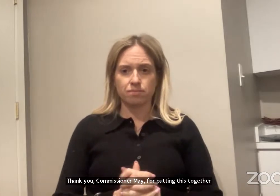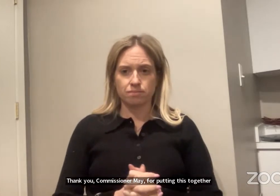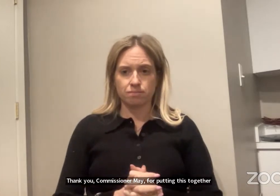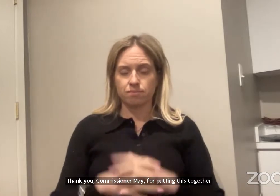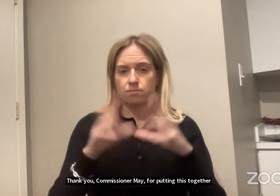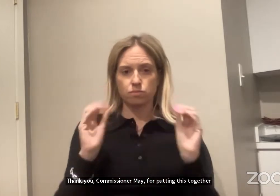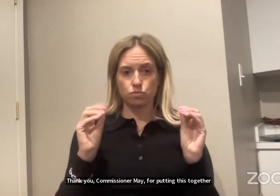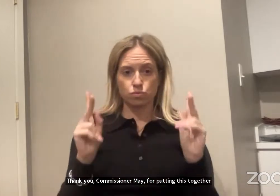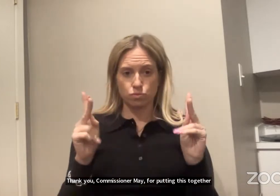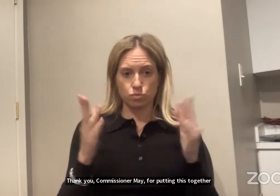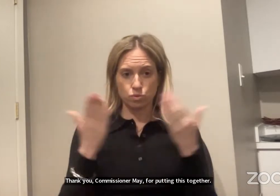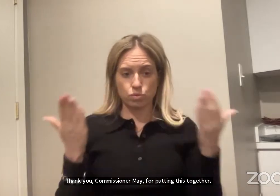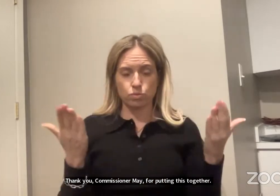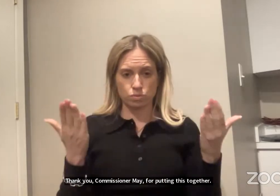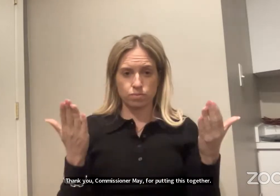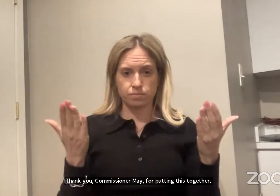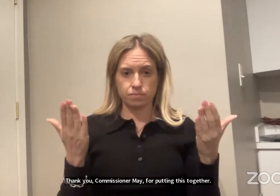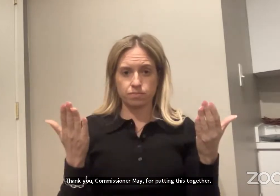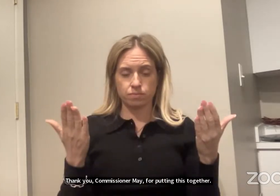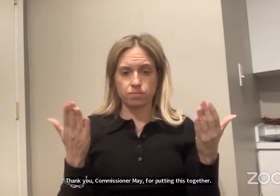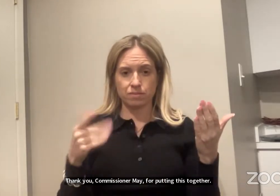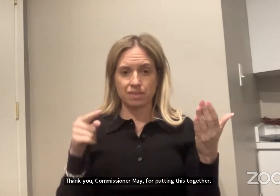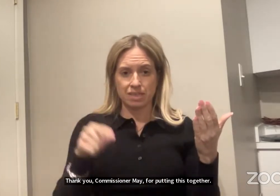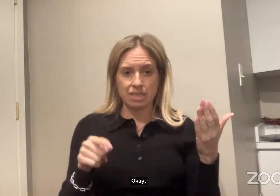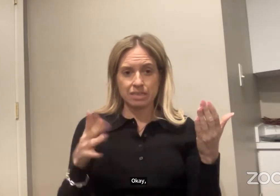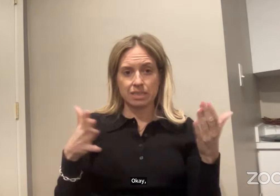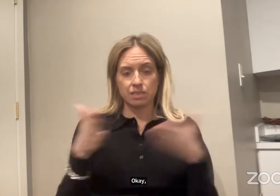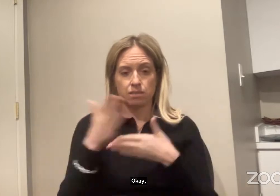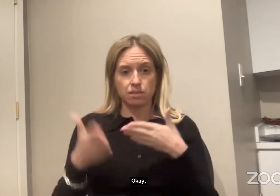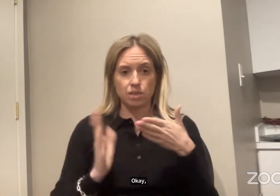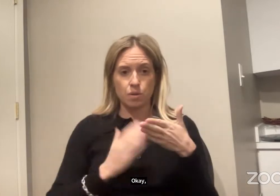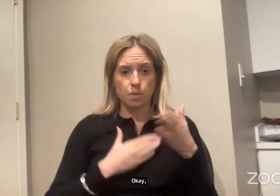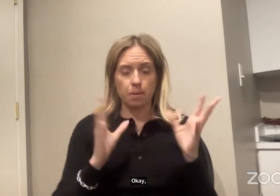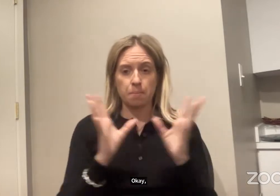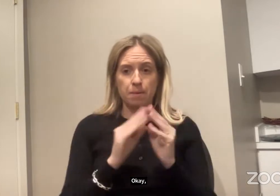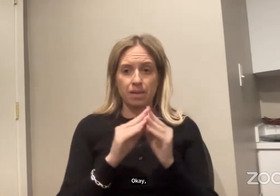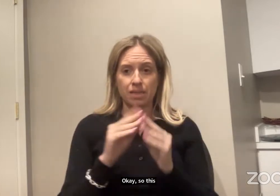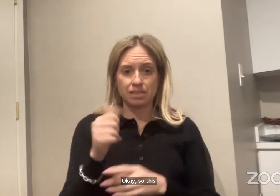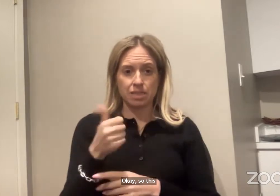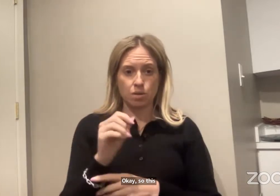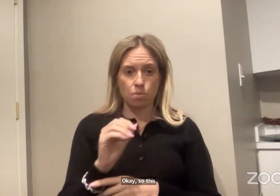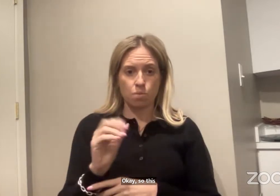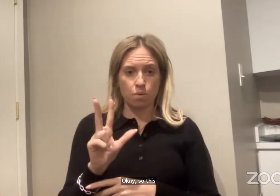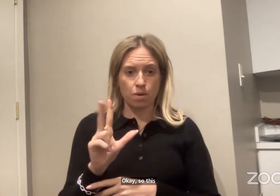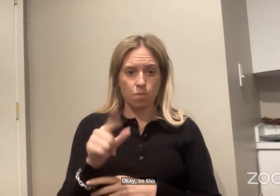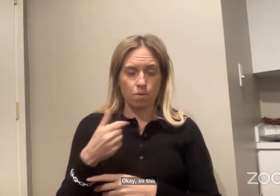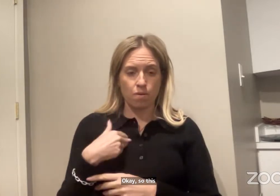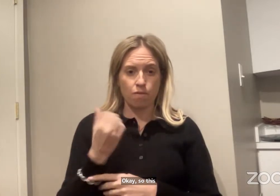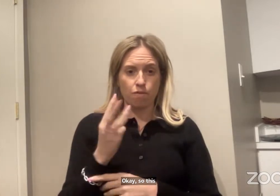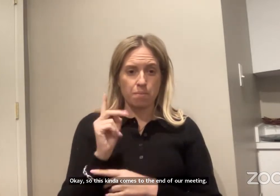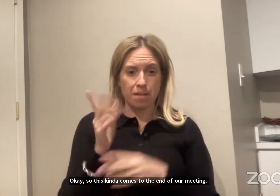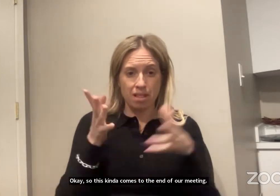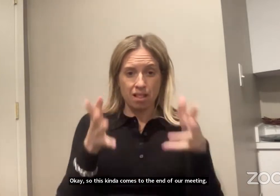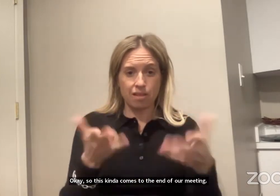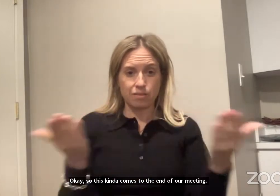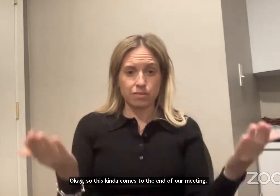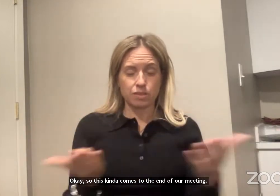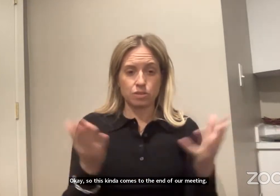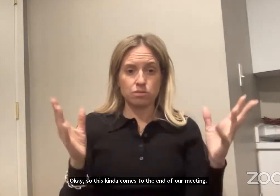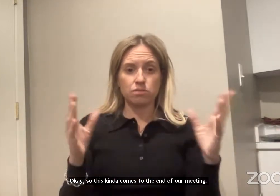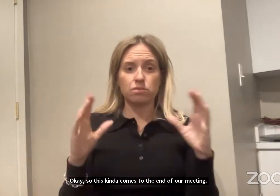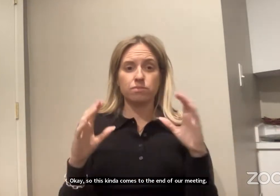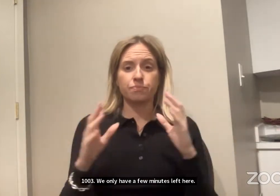Okay, so this kind of comes to the end of our meeting, 10:03. We only have a few minutes left here. Community feedback